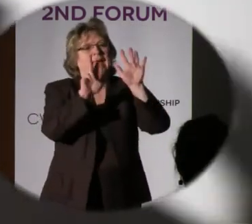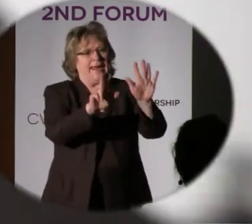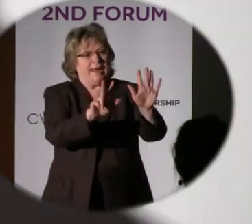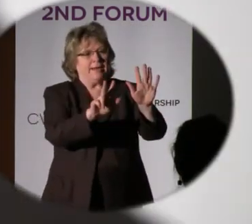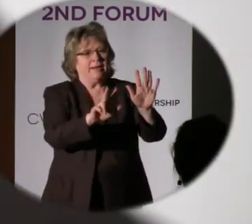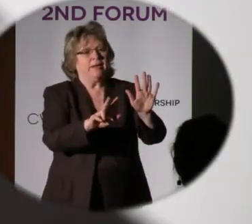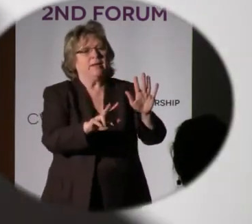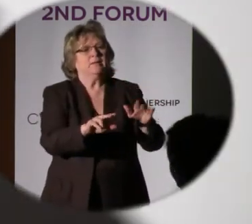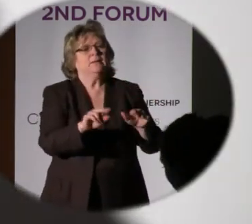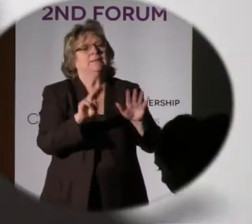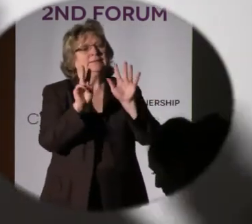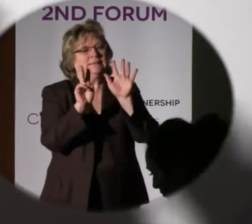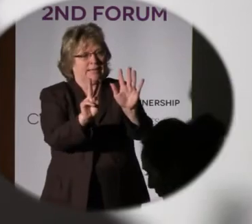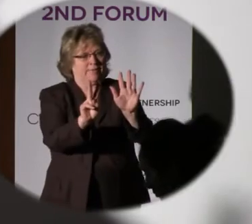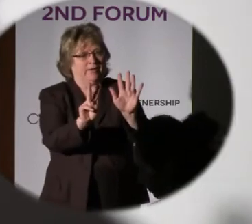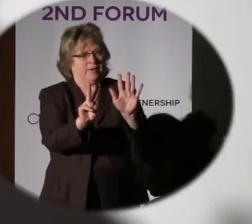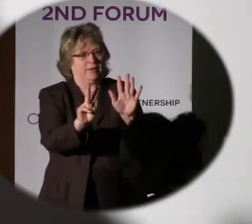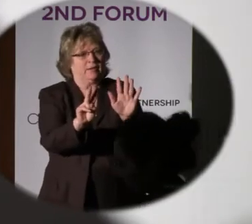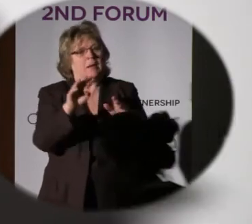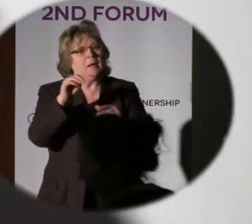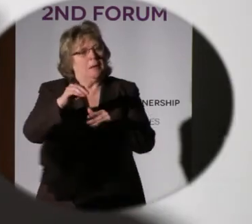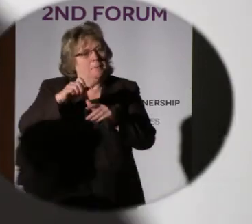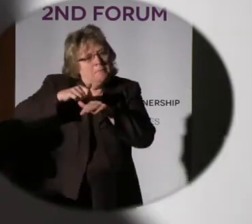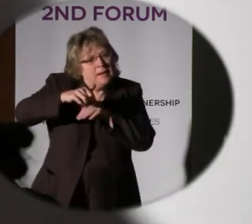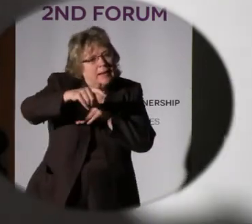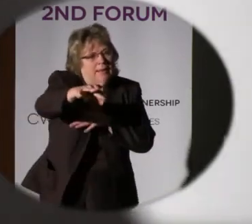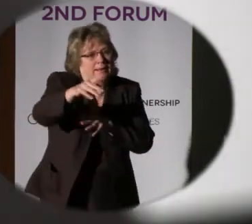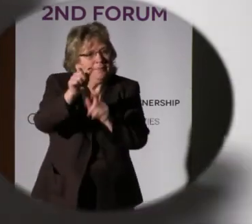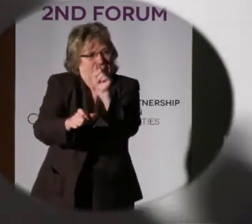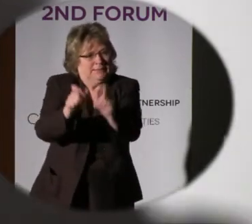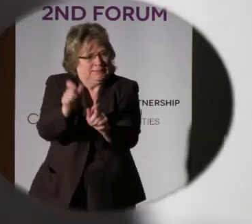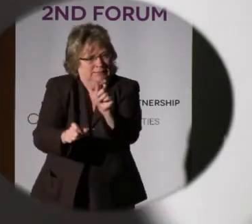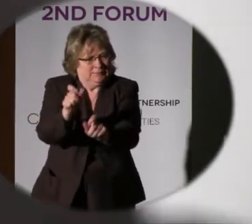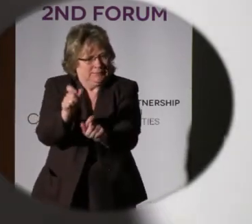rate about 9% in 2012.